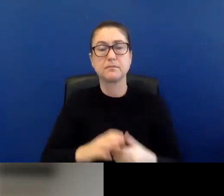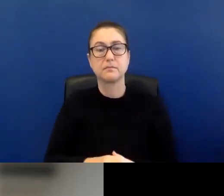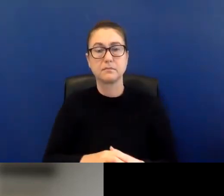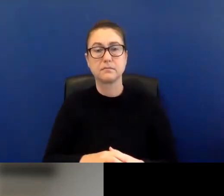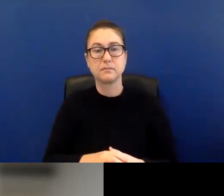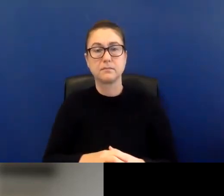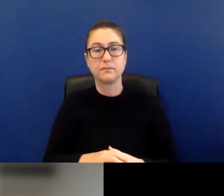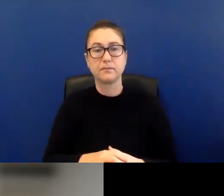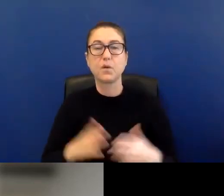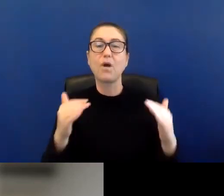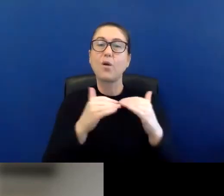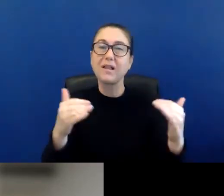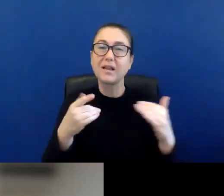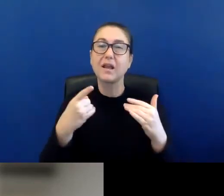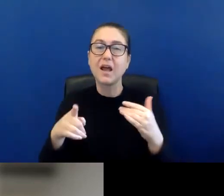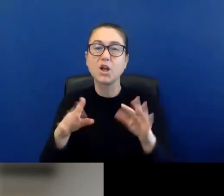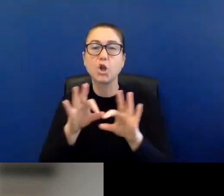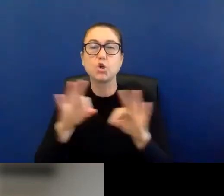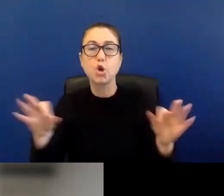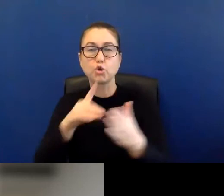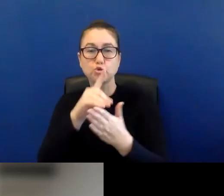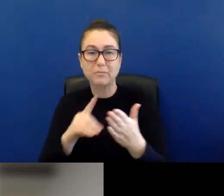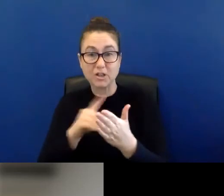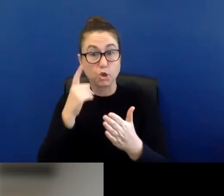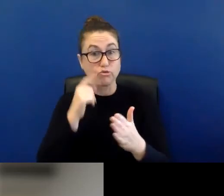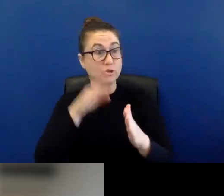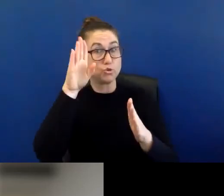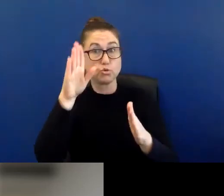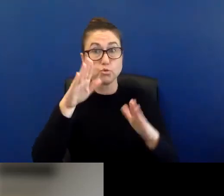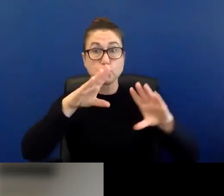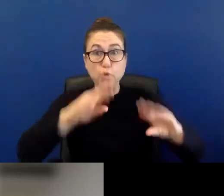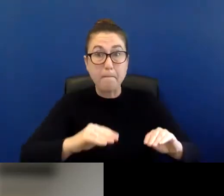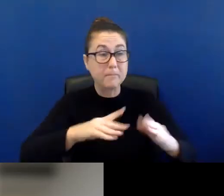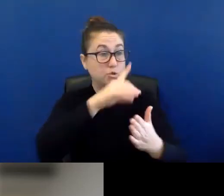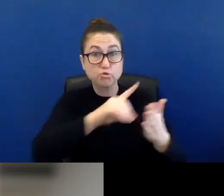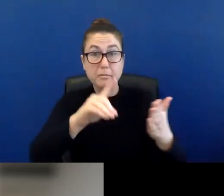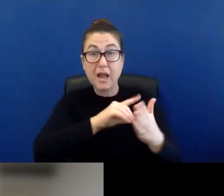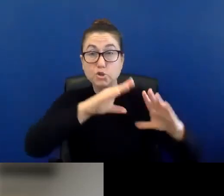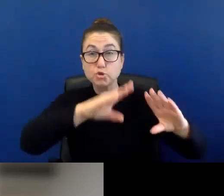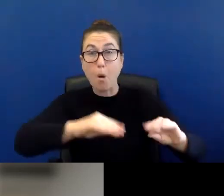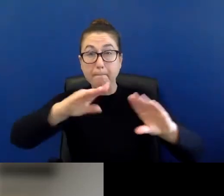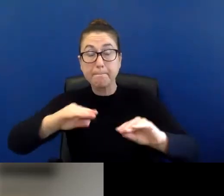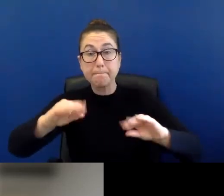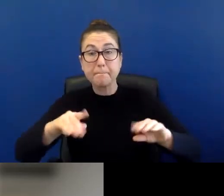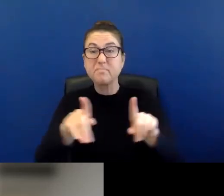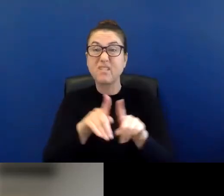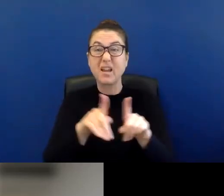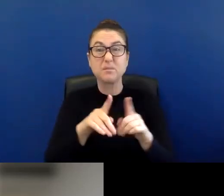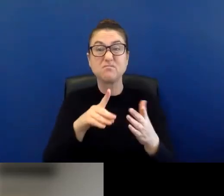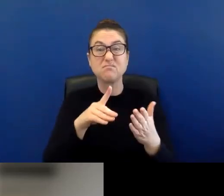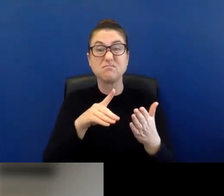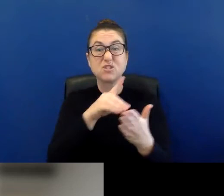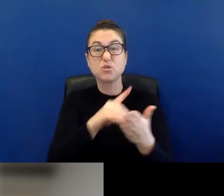and non-discrimination entail stopping all forms of discrimination against persons with disabilities, including discrimination by private